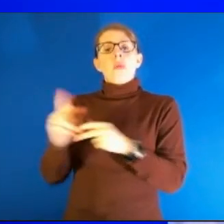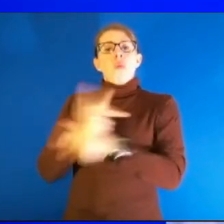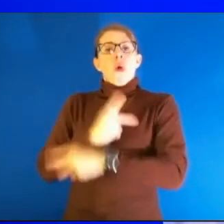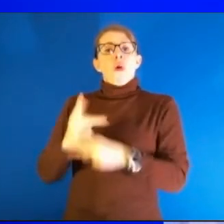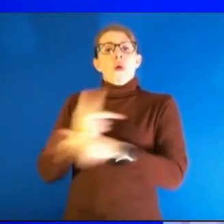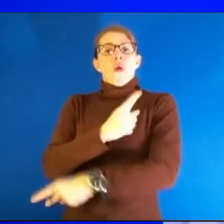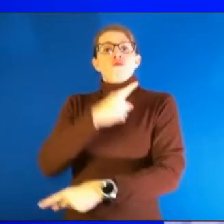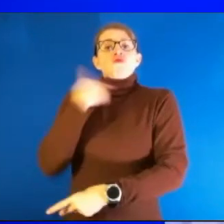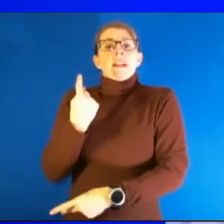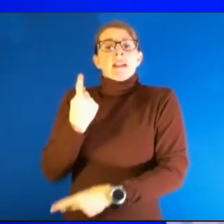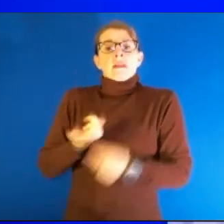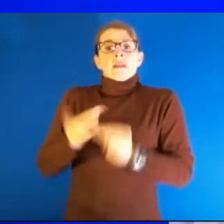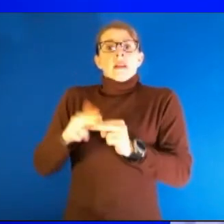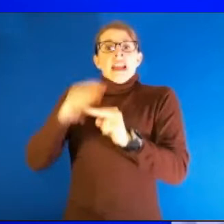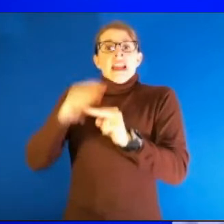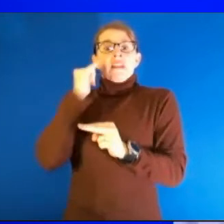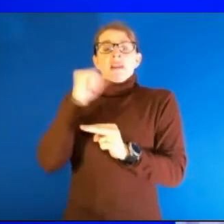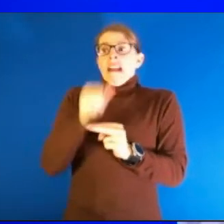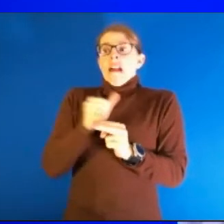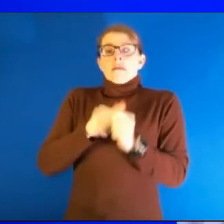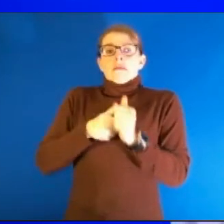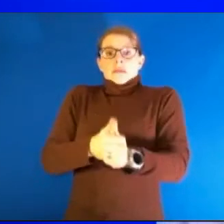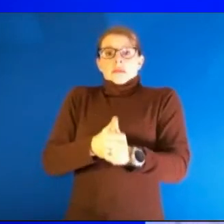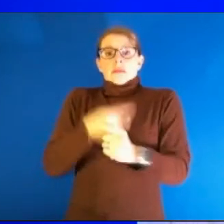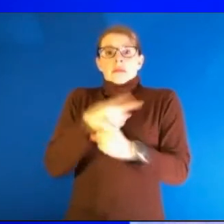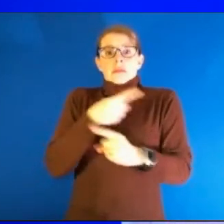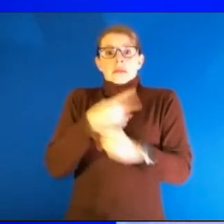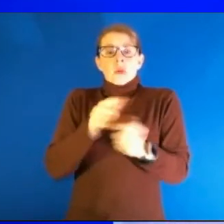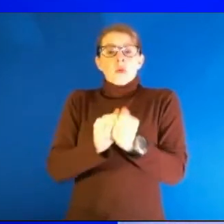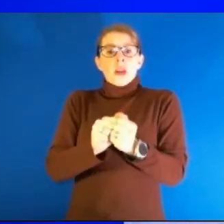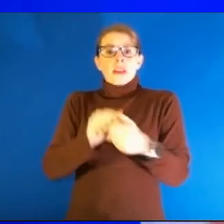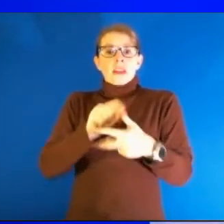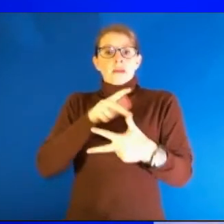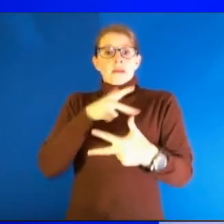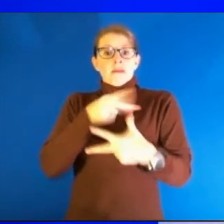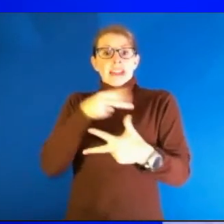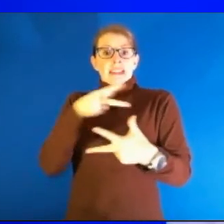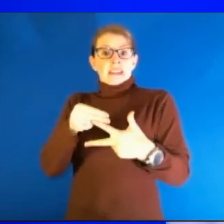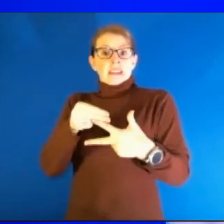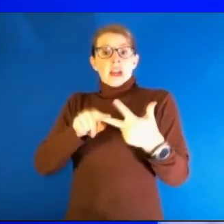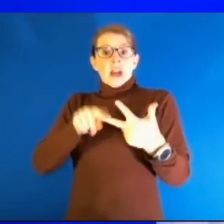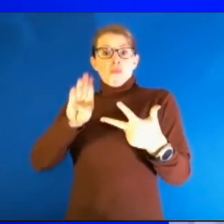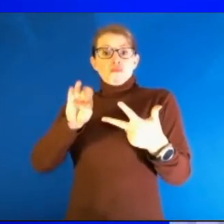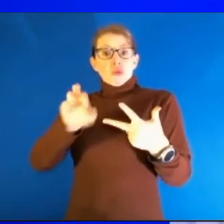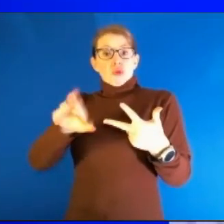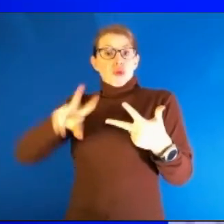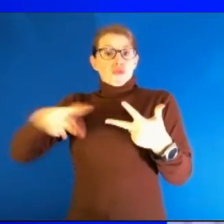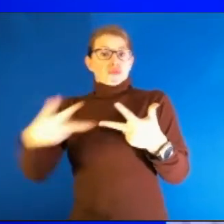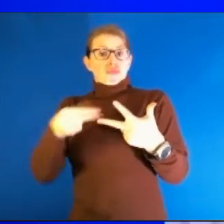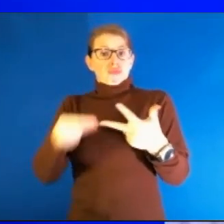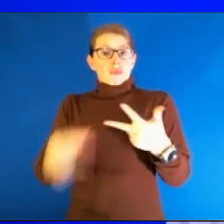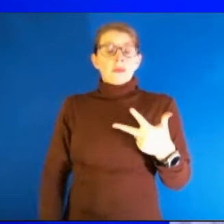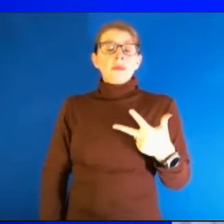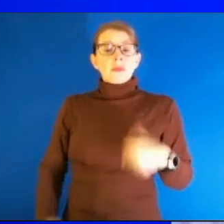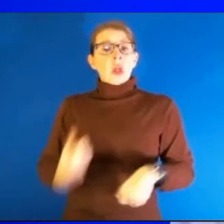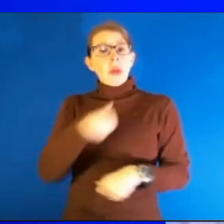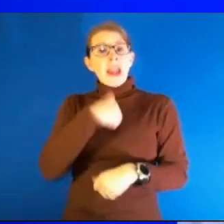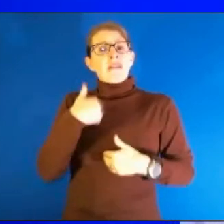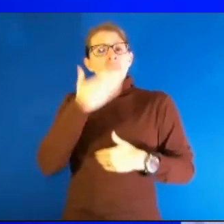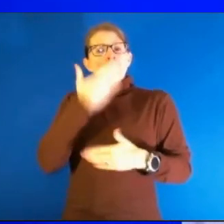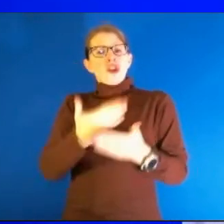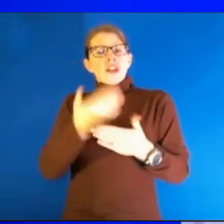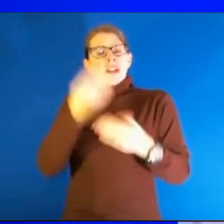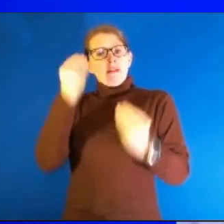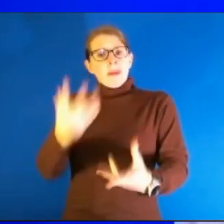if you are not up to date with your vaccination and booster. We know that it's really, we have some good information. A new article just came